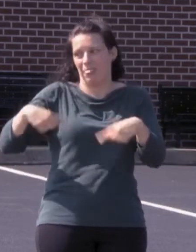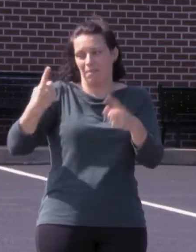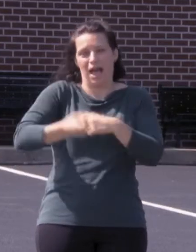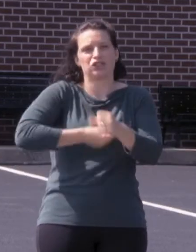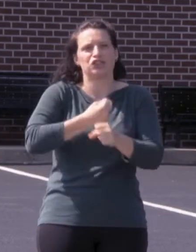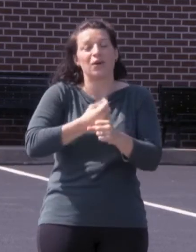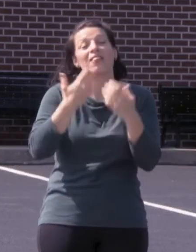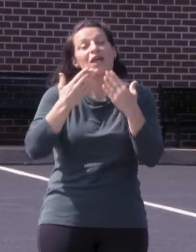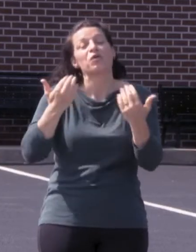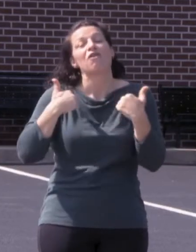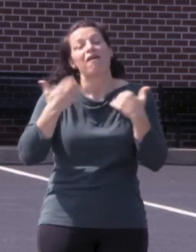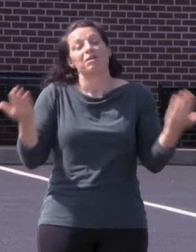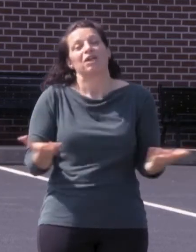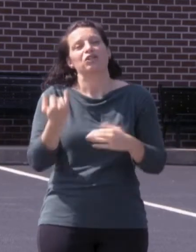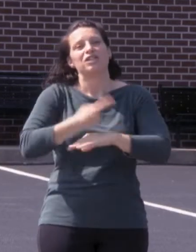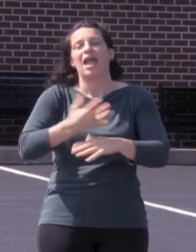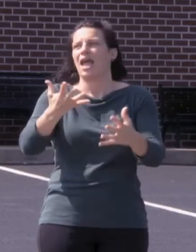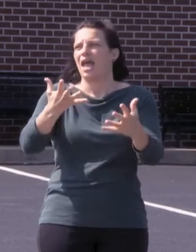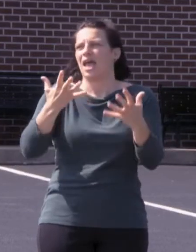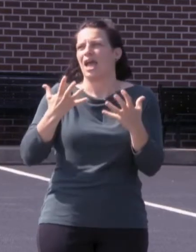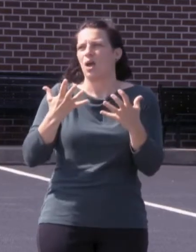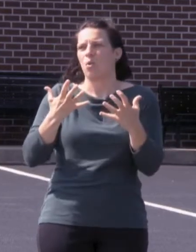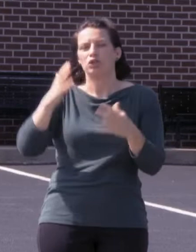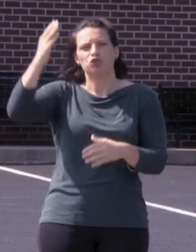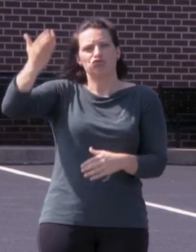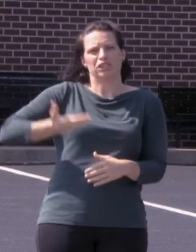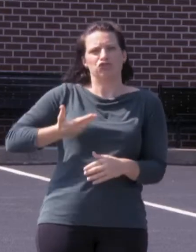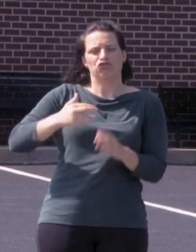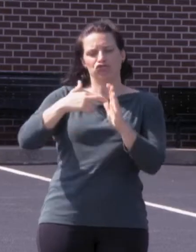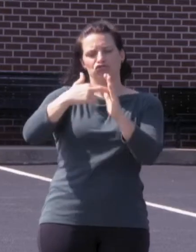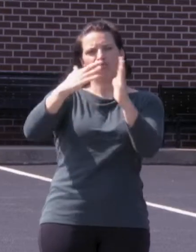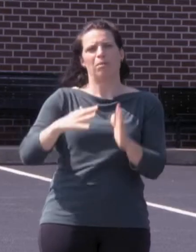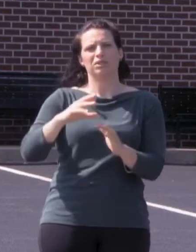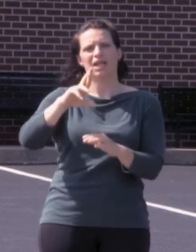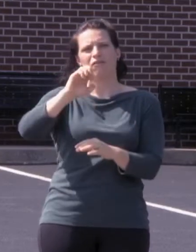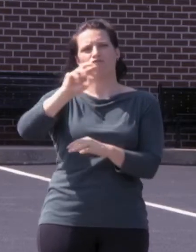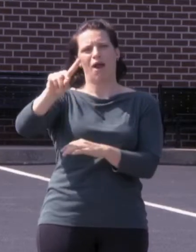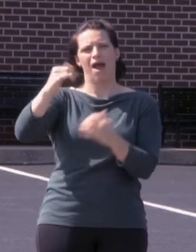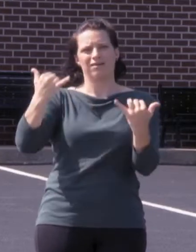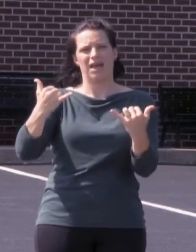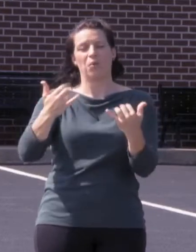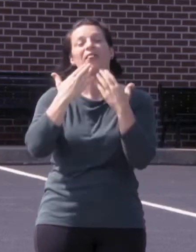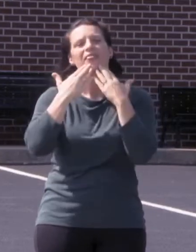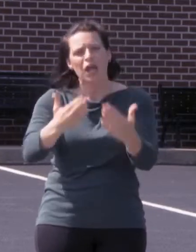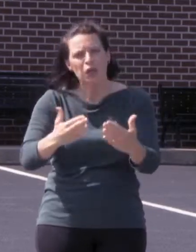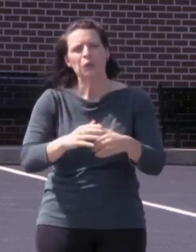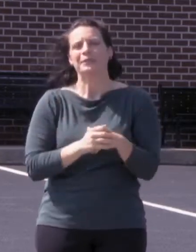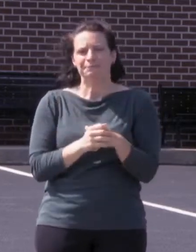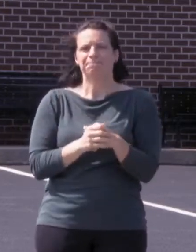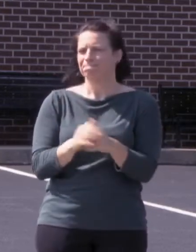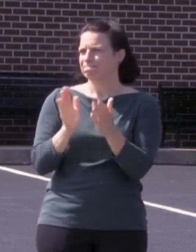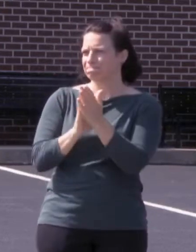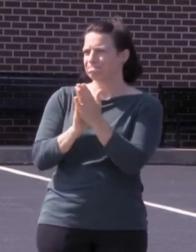you for having me today, and I would like to introduce Representative Rabb. Thank you.